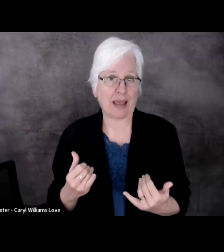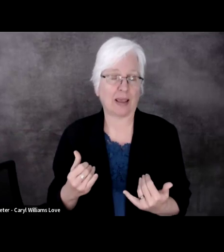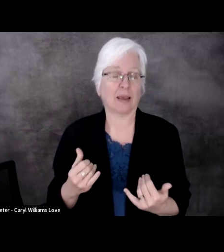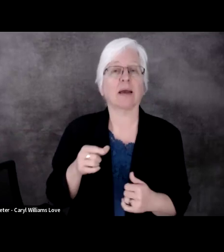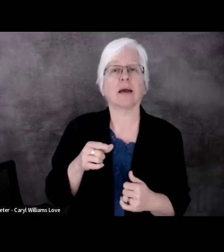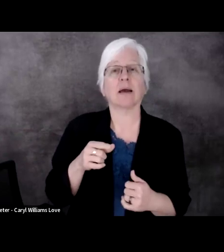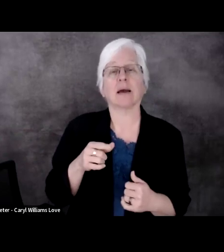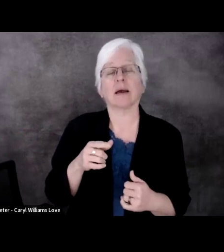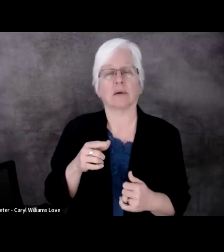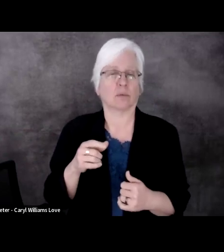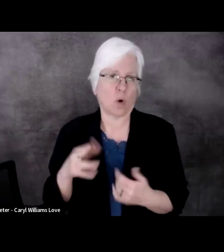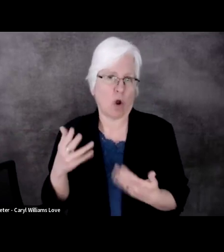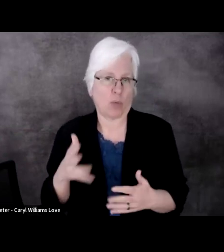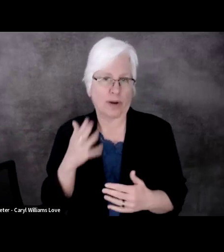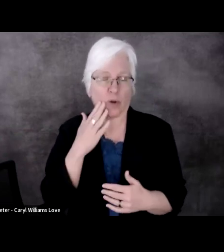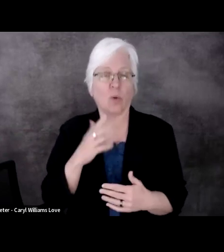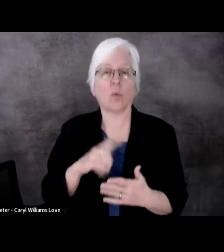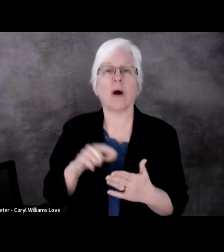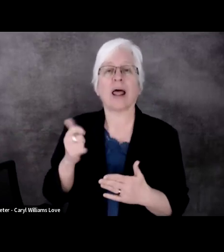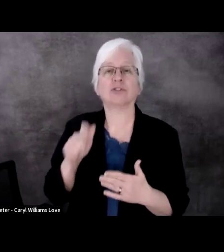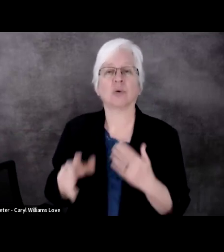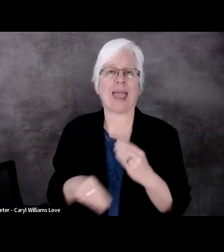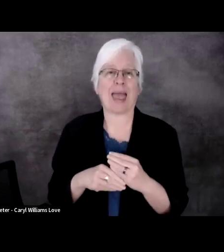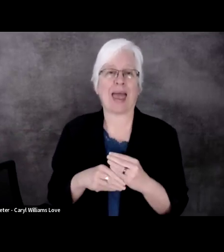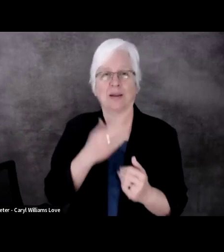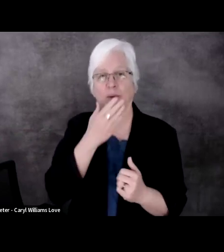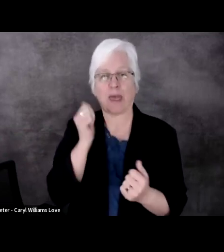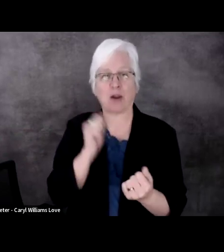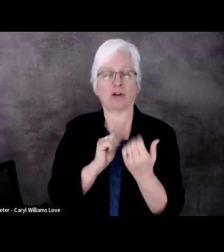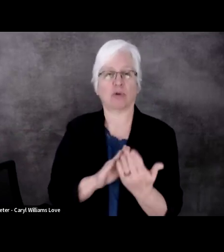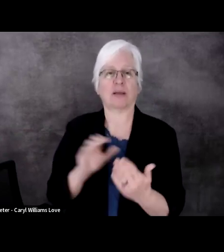substance use disorder, what else should we add to better address substance use disorder?